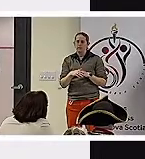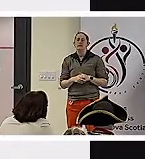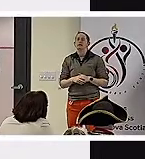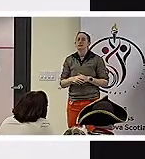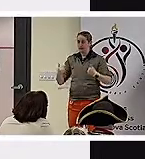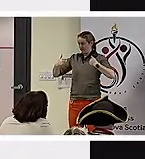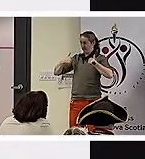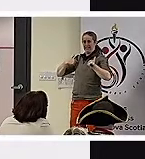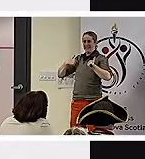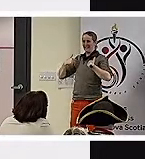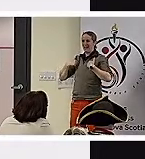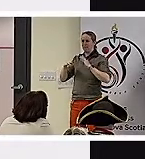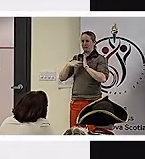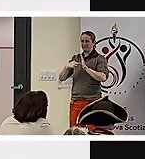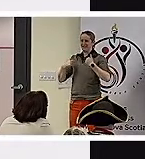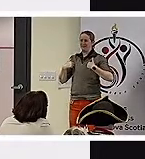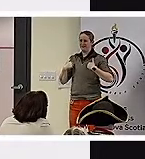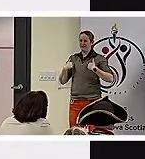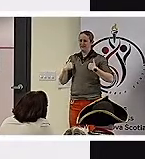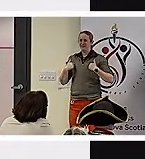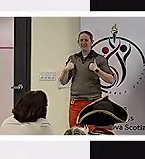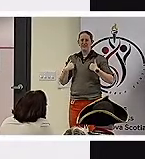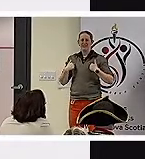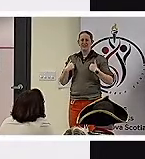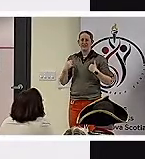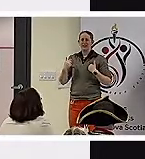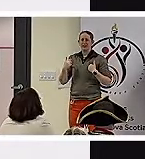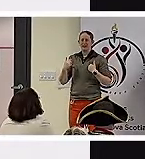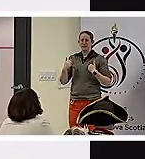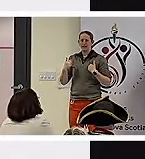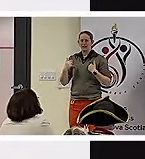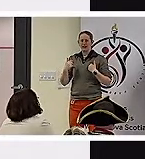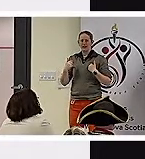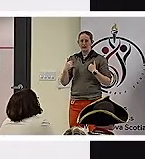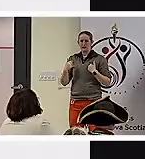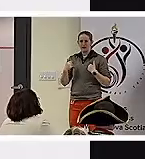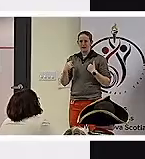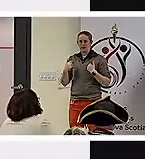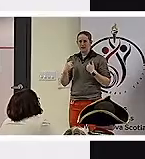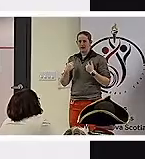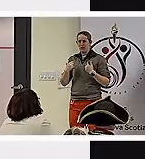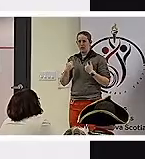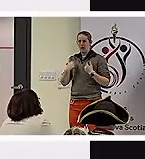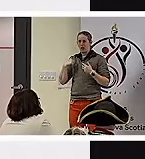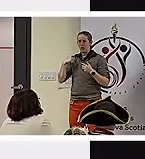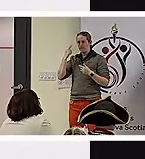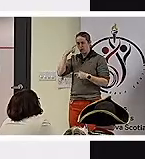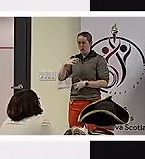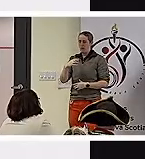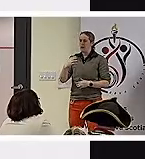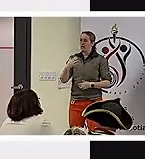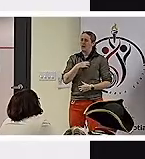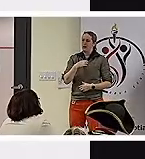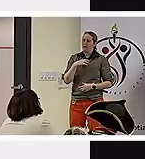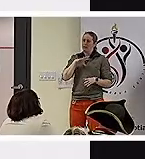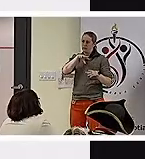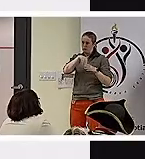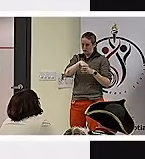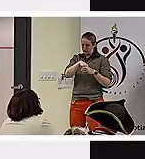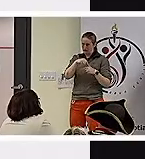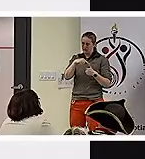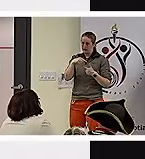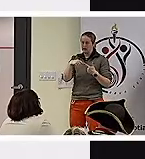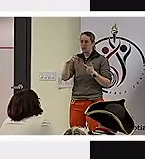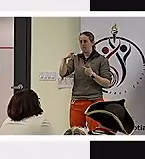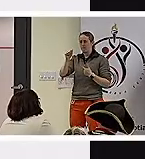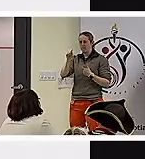I am one of those representatives. I am one of the representatives for the Club Inclusion Members Council. And then also Patty Fuelling,